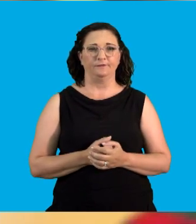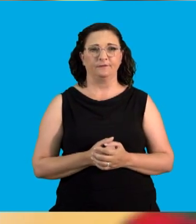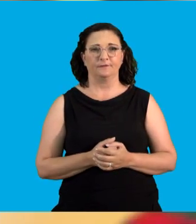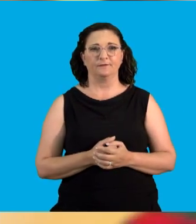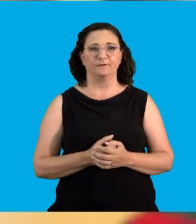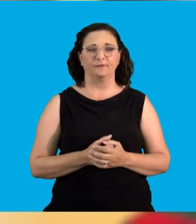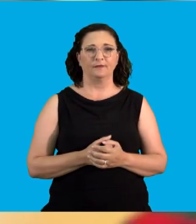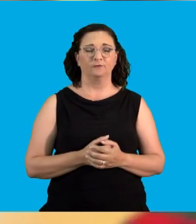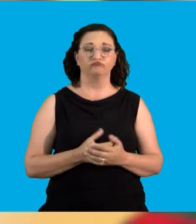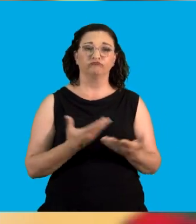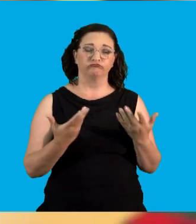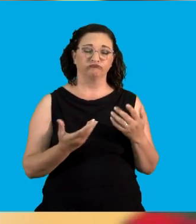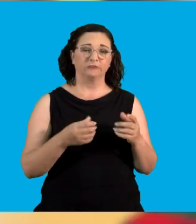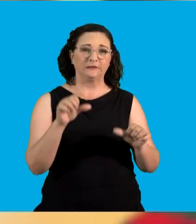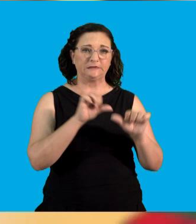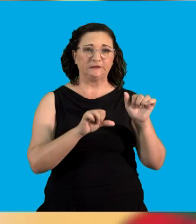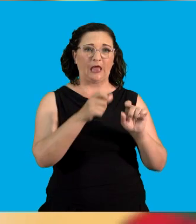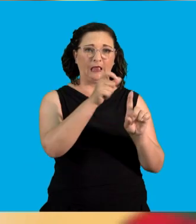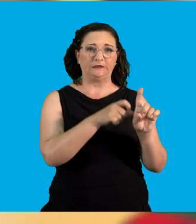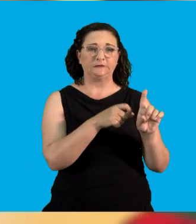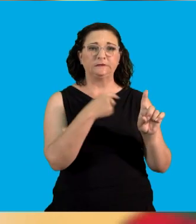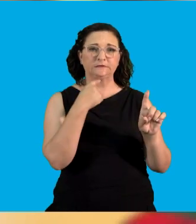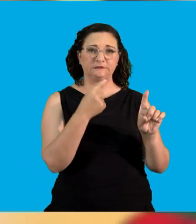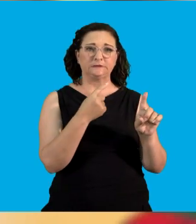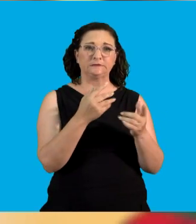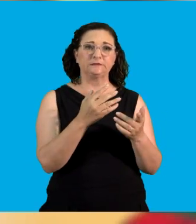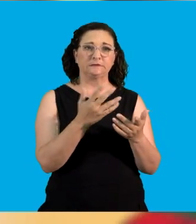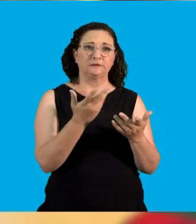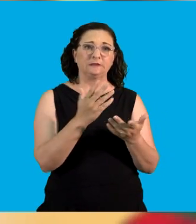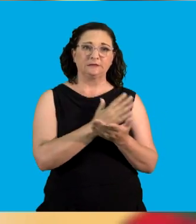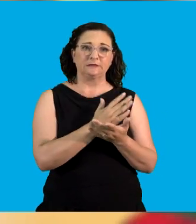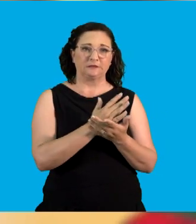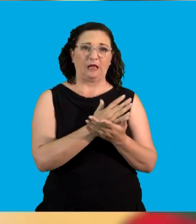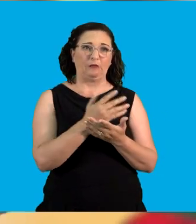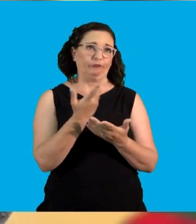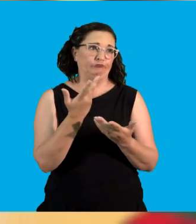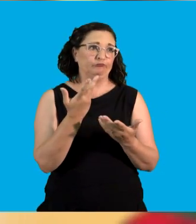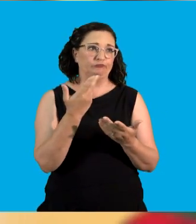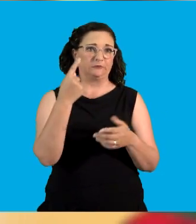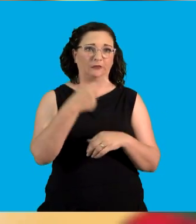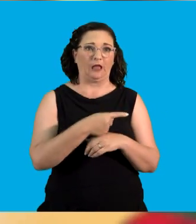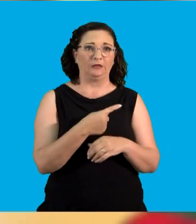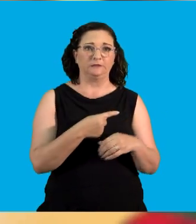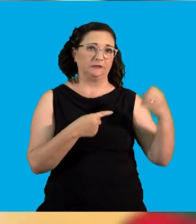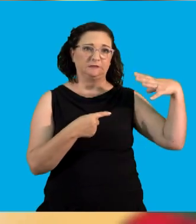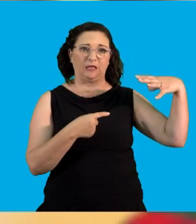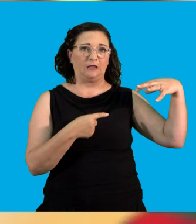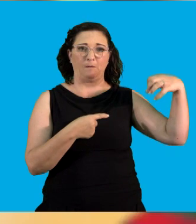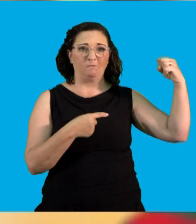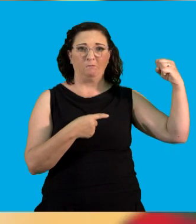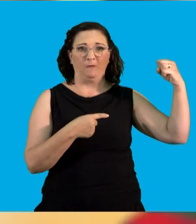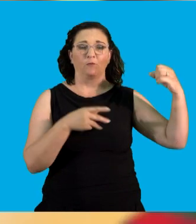have, astronomers have, finally concluded that someday the sun is going to